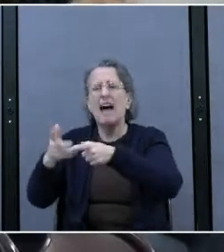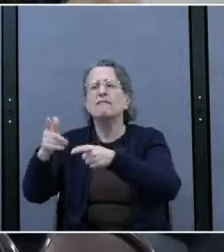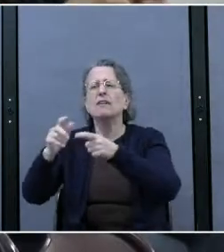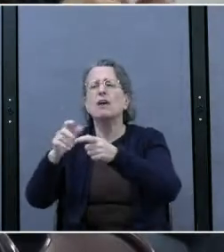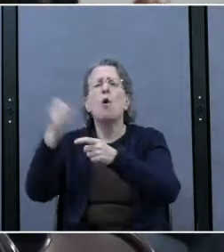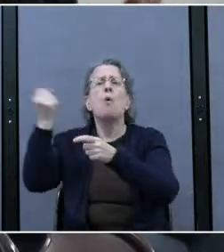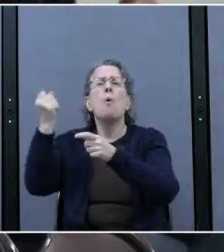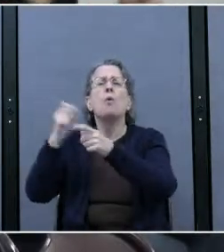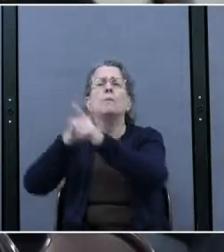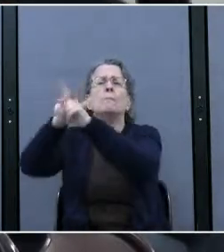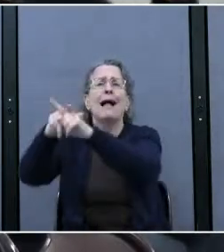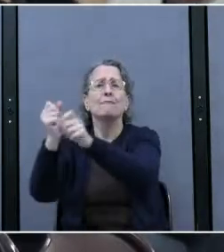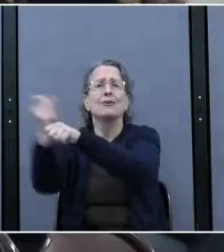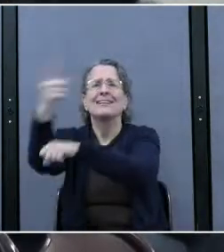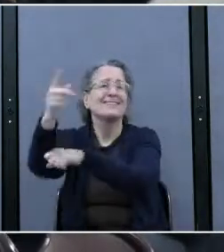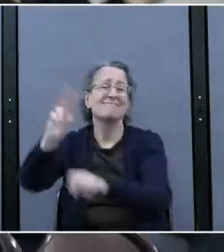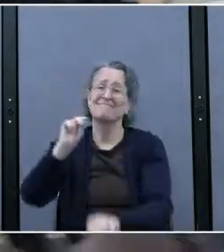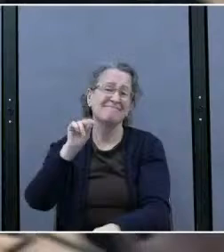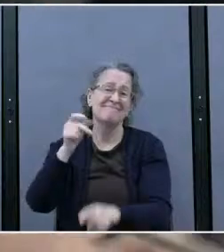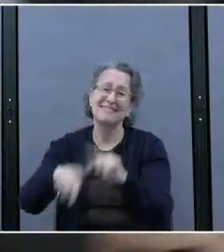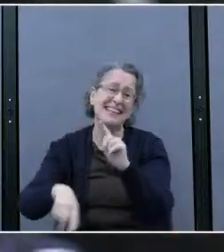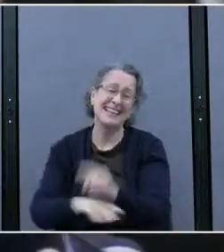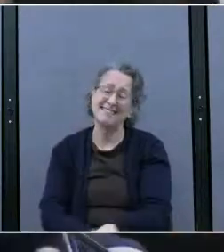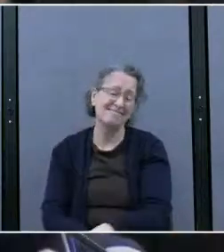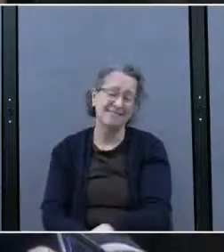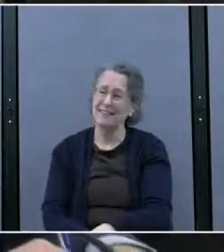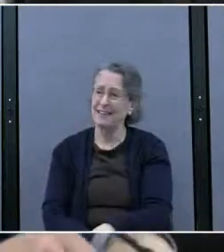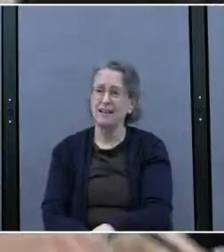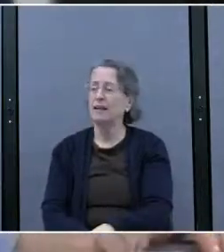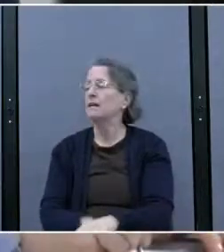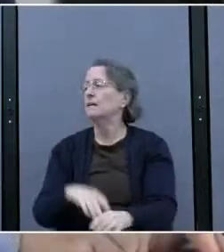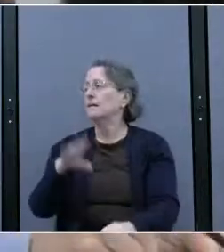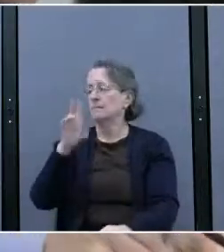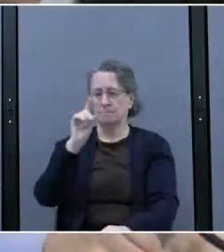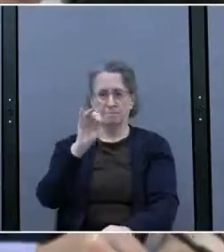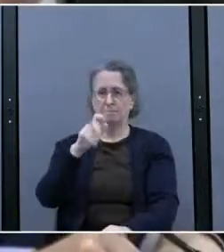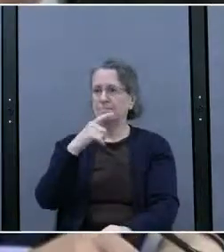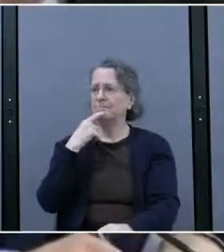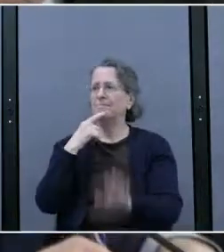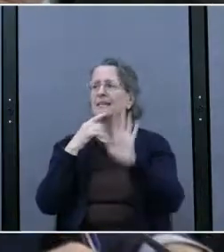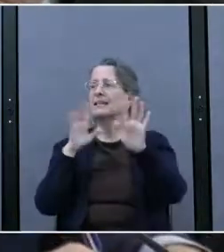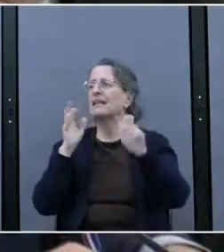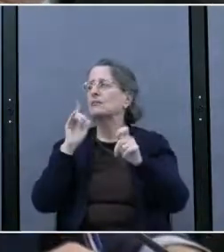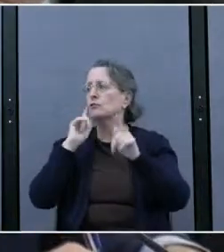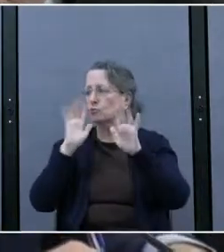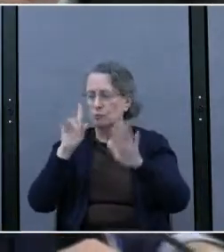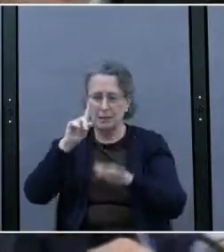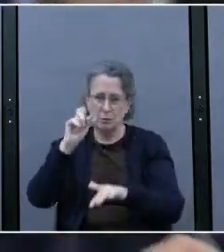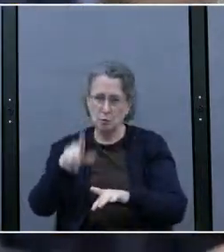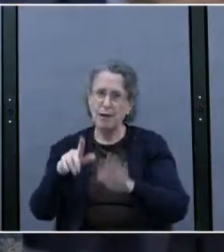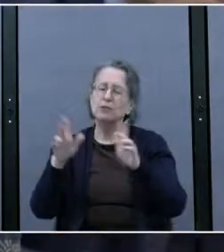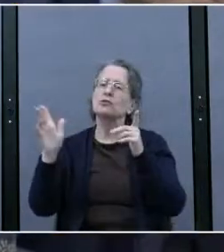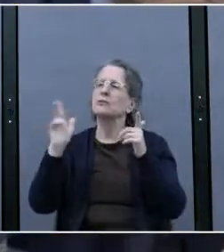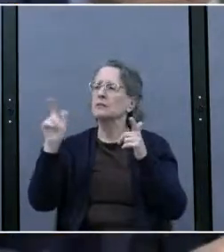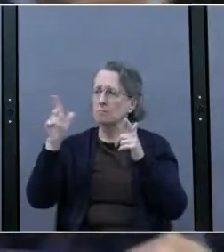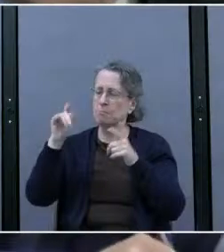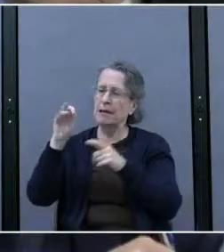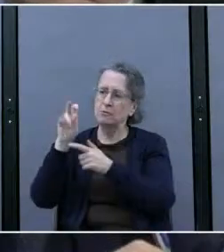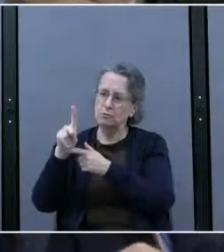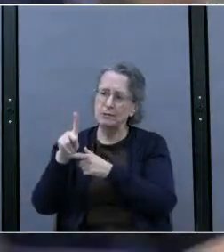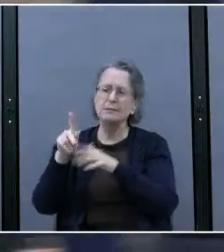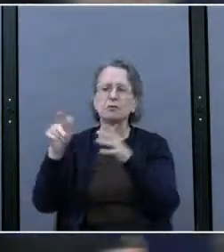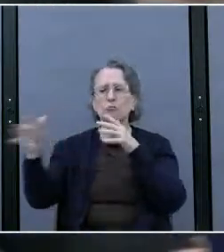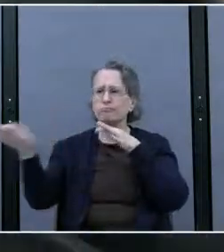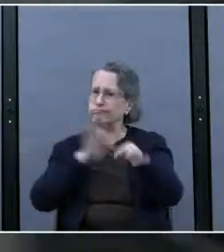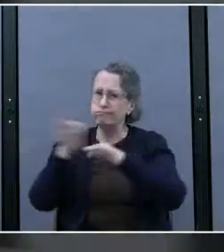that. Thanks, Bob. It's a really great question. I really appreciate the time you took to explain that as well, Patrick. Thank you. Franz, did you want to say